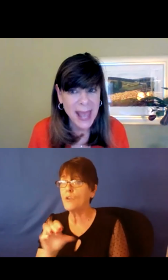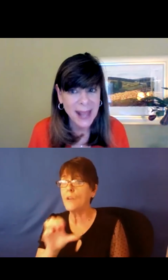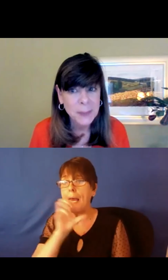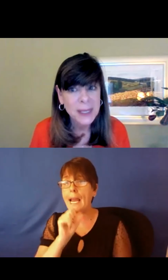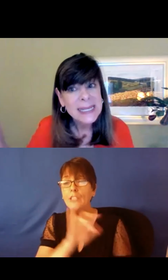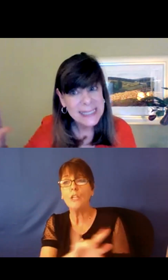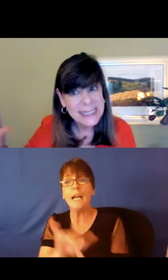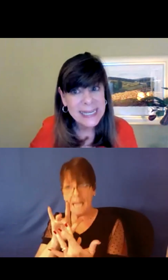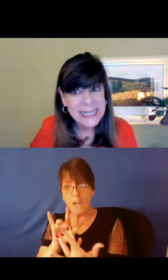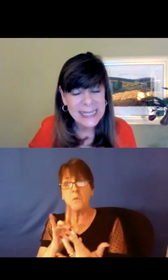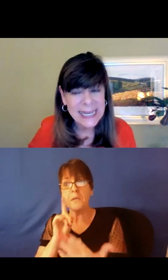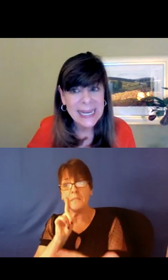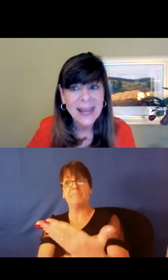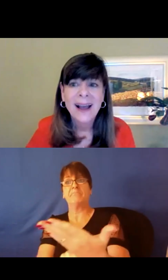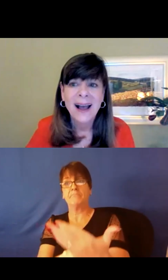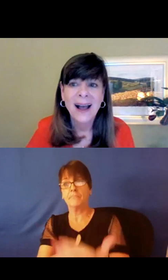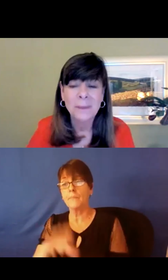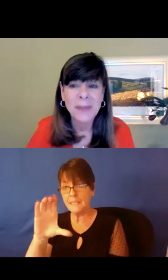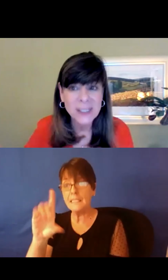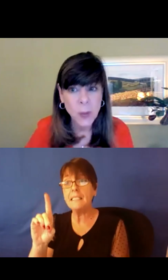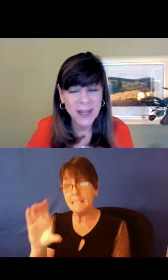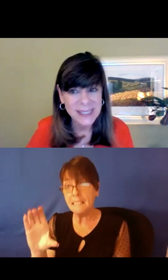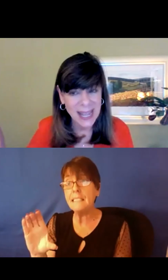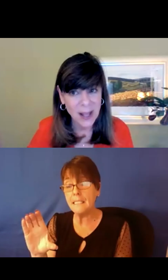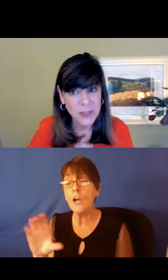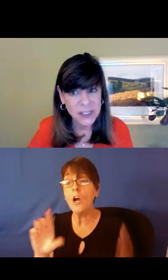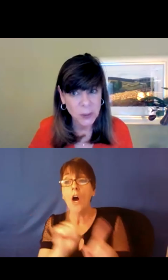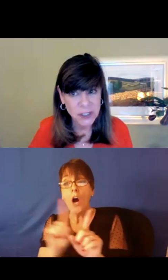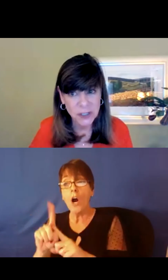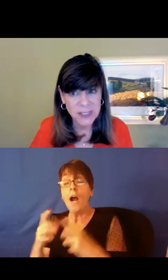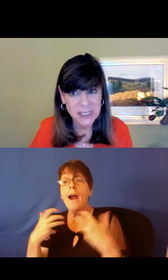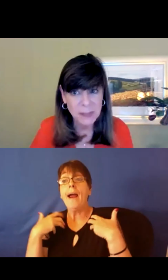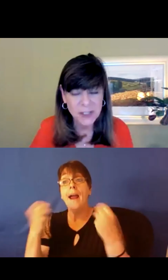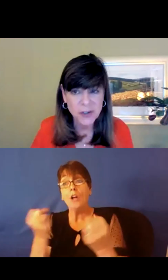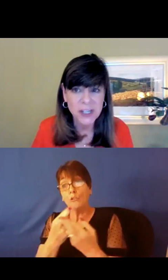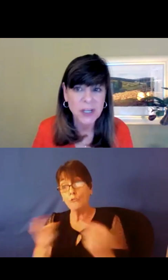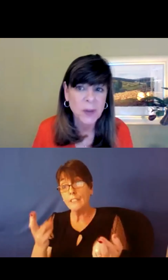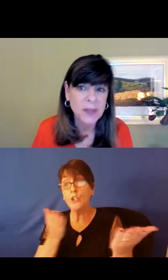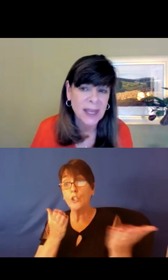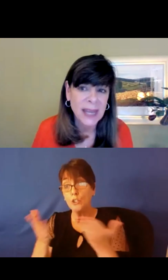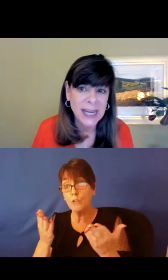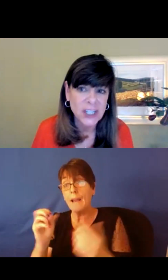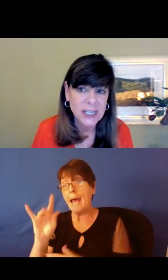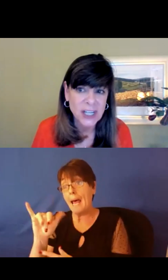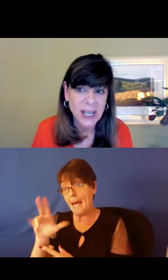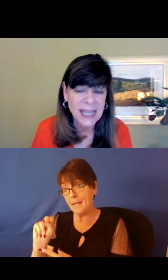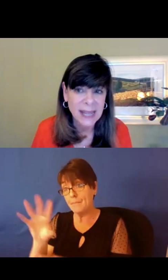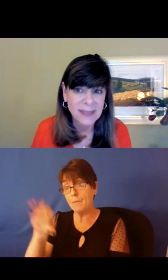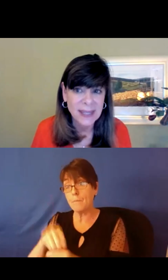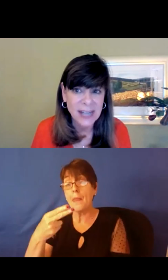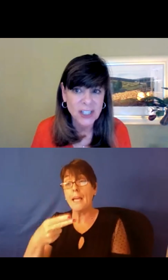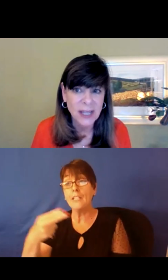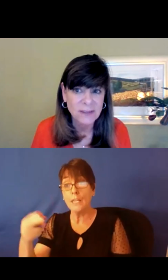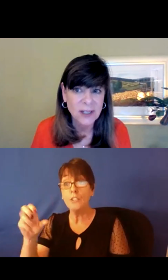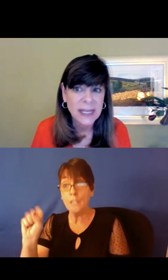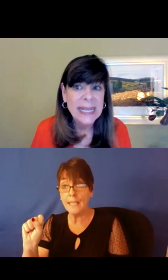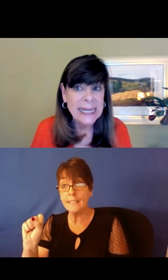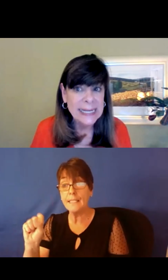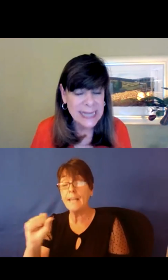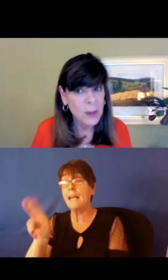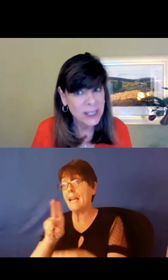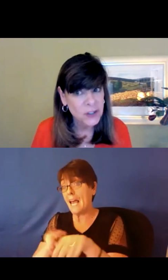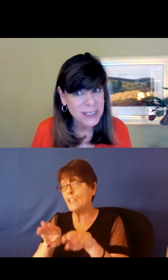on the map. CDC, as well as the Health Resource Services Administration within HHS at the national